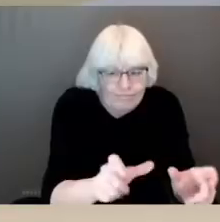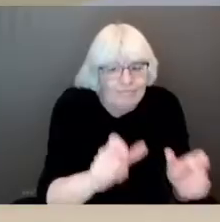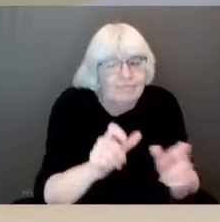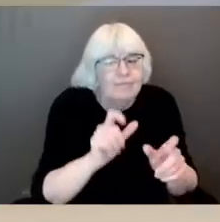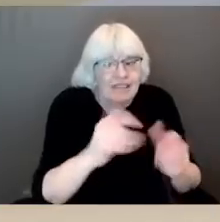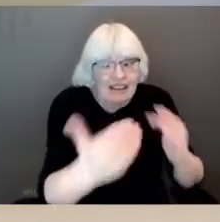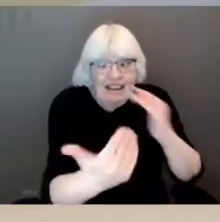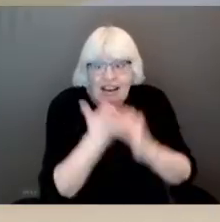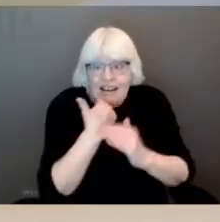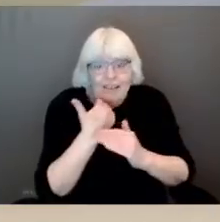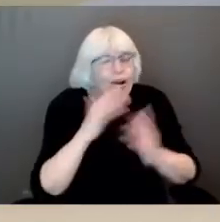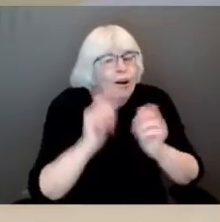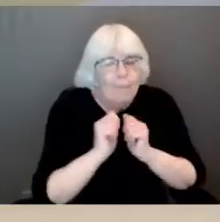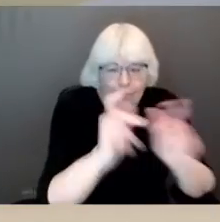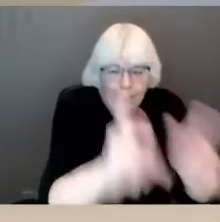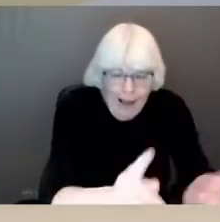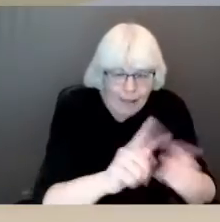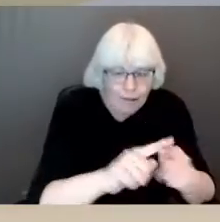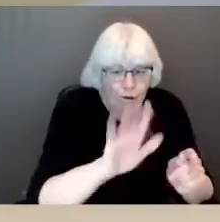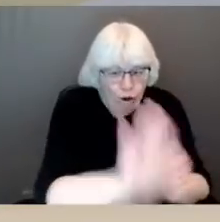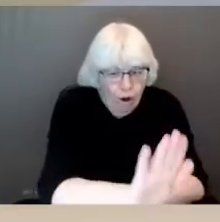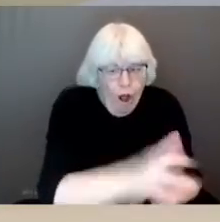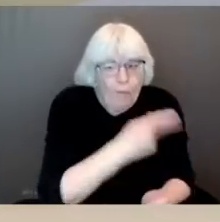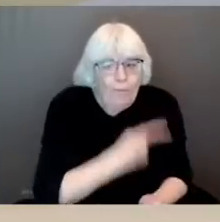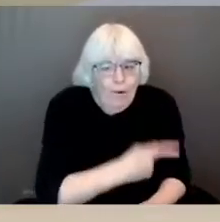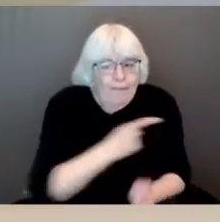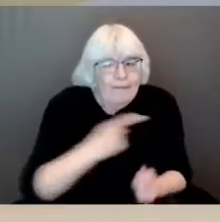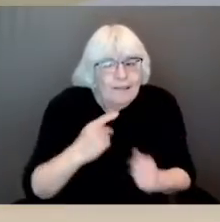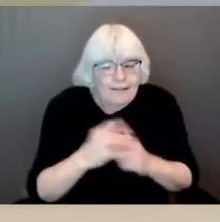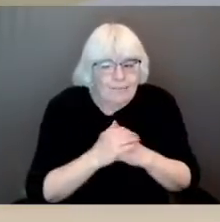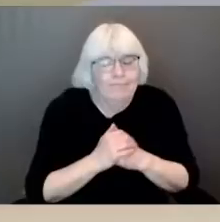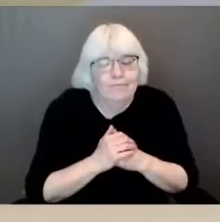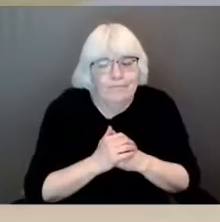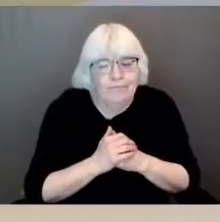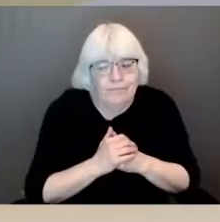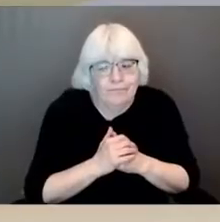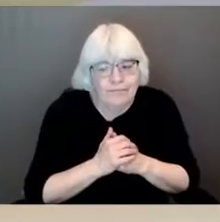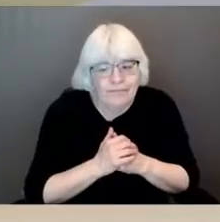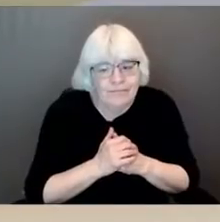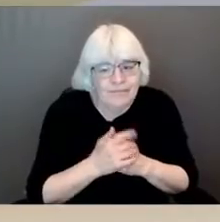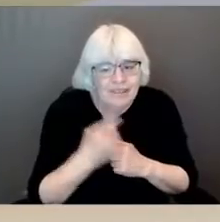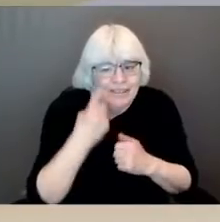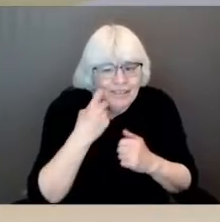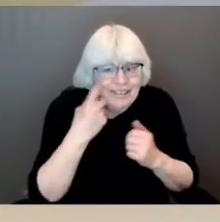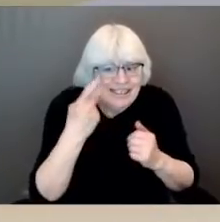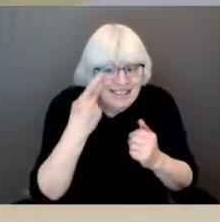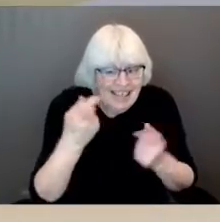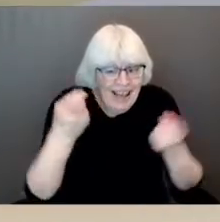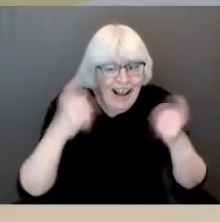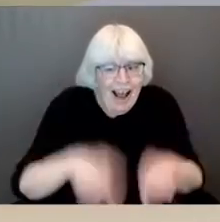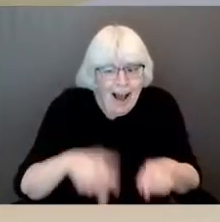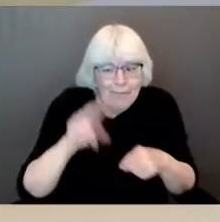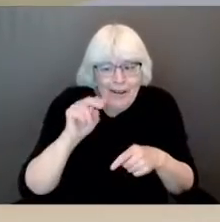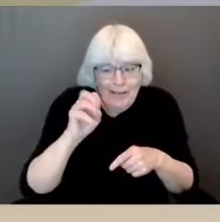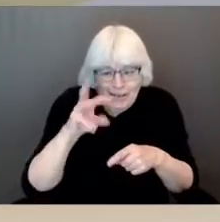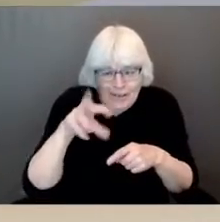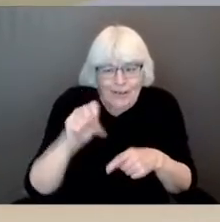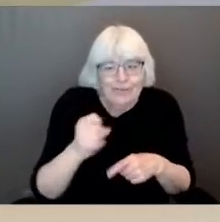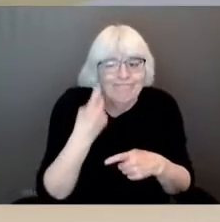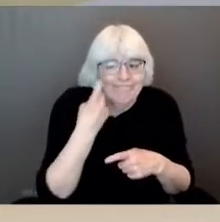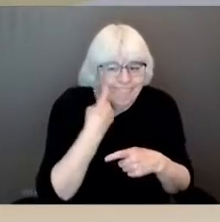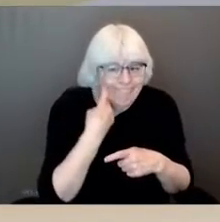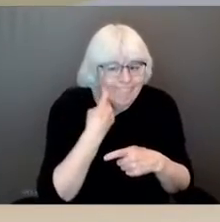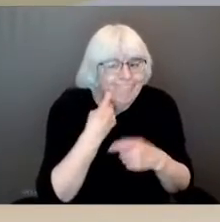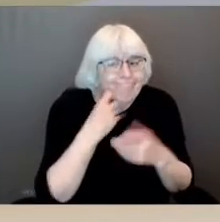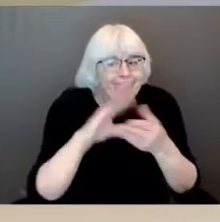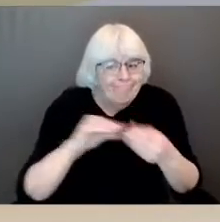has happened, and I'm speaking about it because I just saw the media story because they spoke about it themselves.